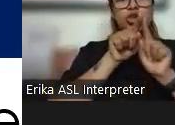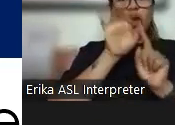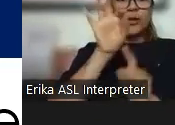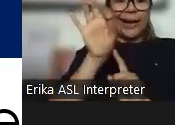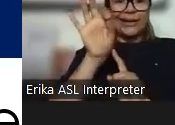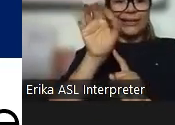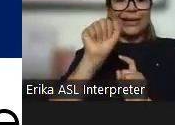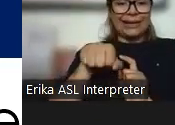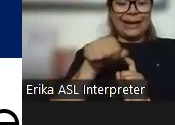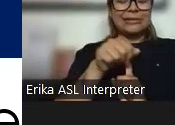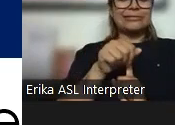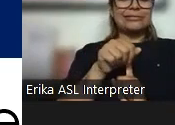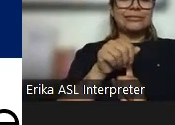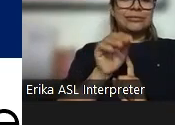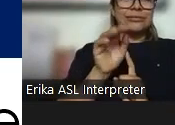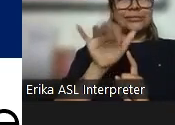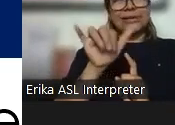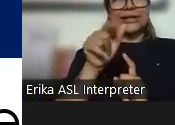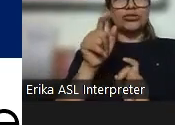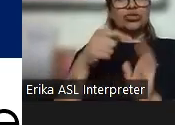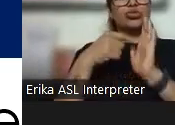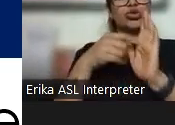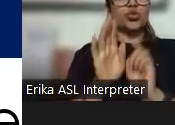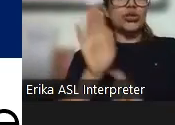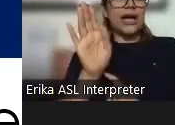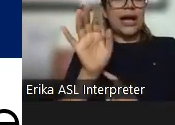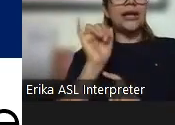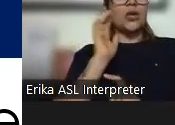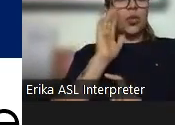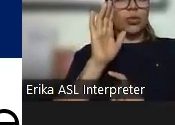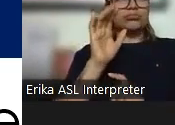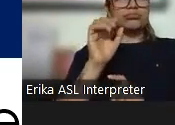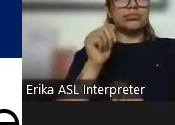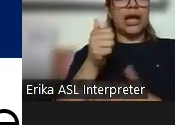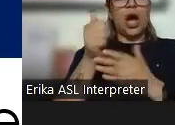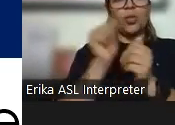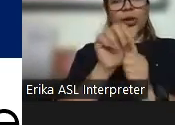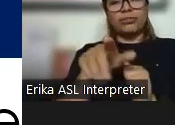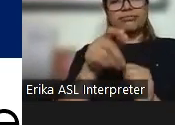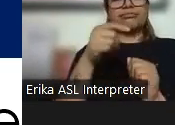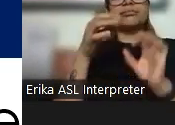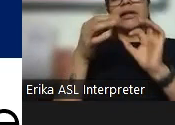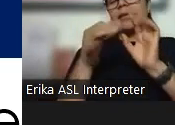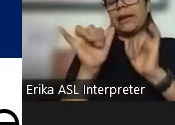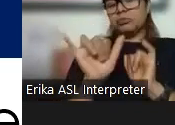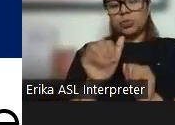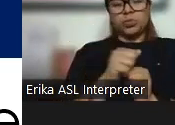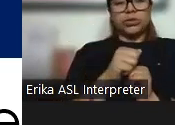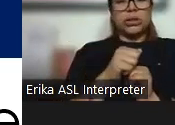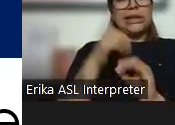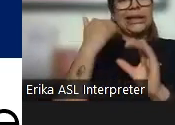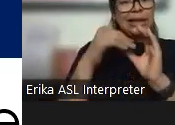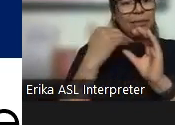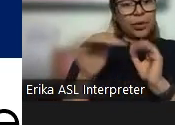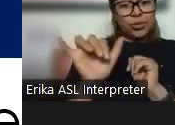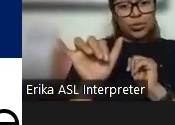will announce your last 4 digits of your phone number and unmute your line. And of course, you can email your public comment at